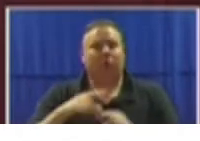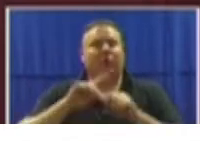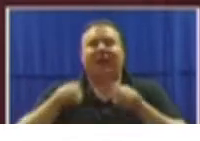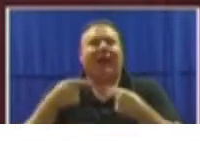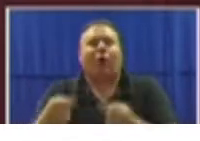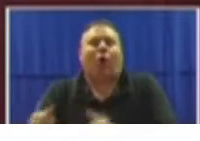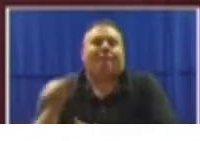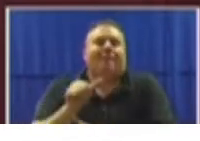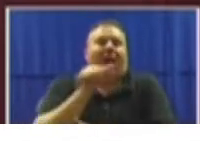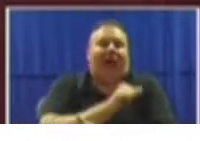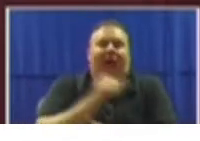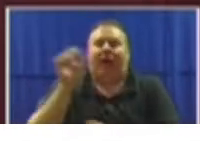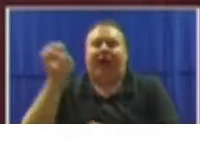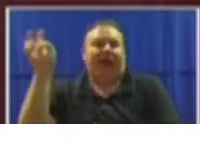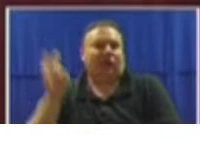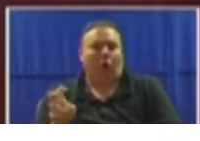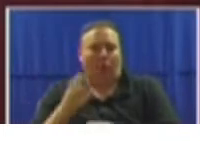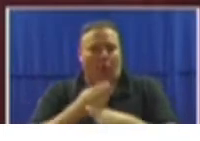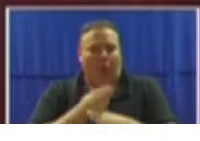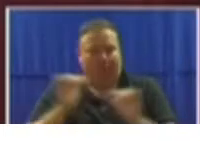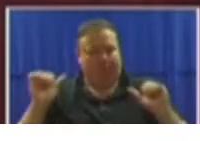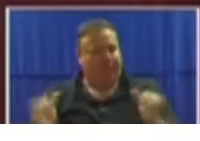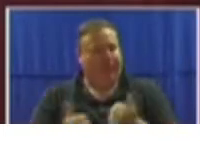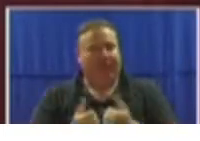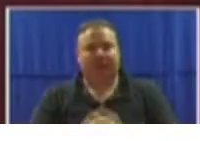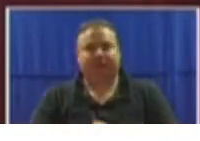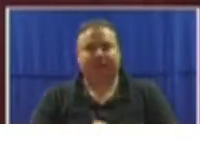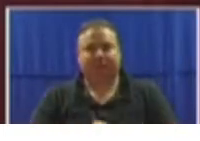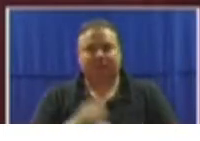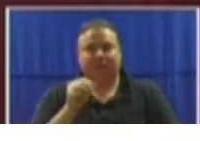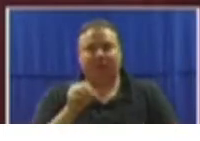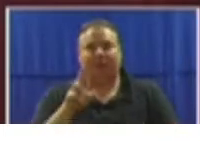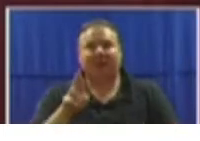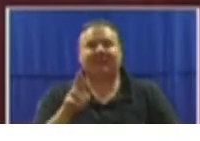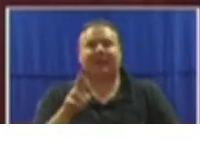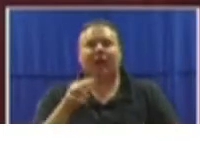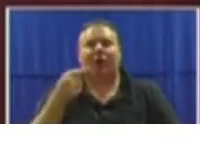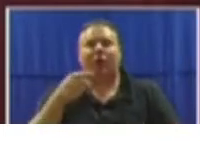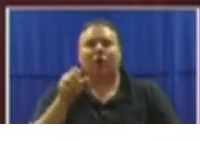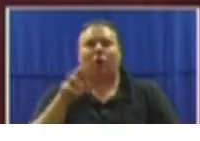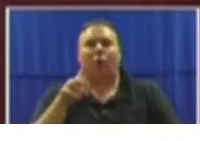of being ESCOM. Mr. Gordhan has